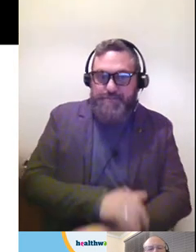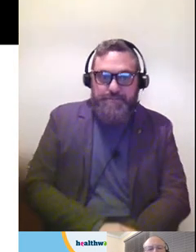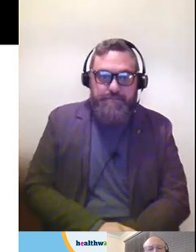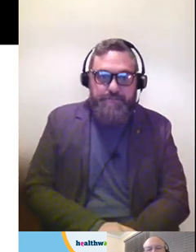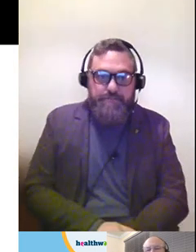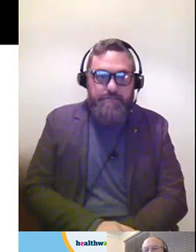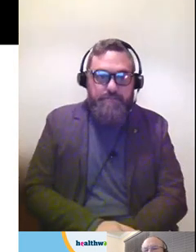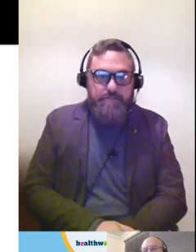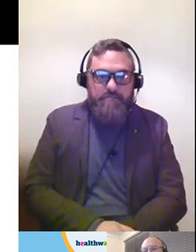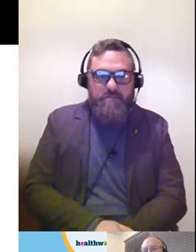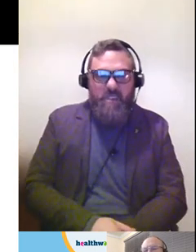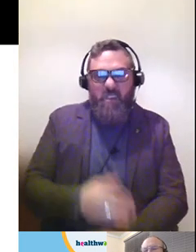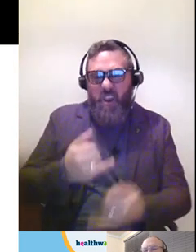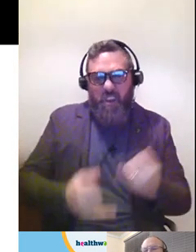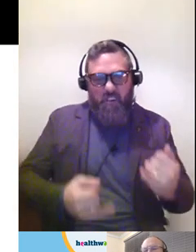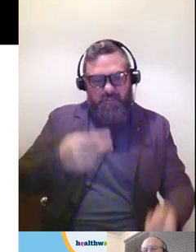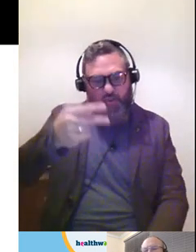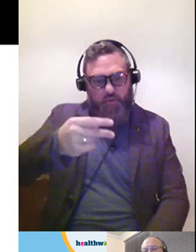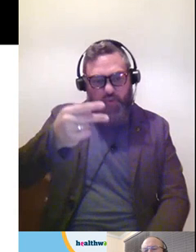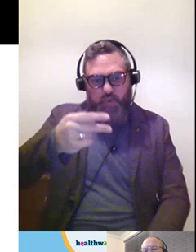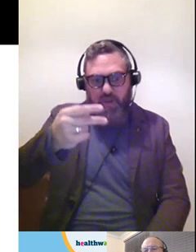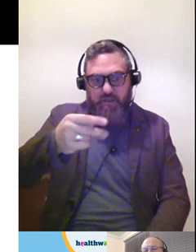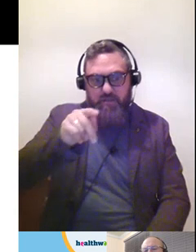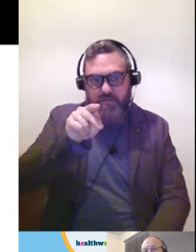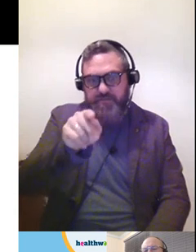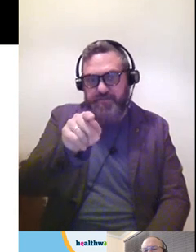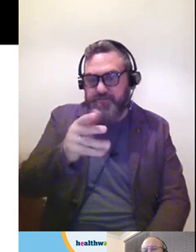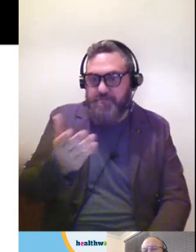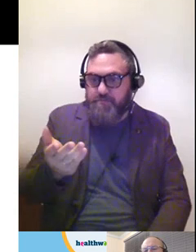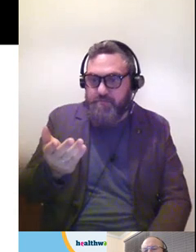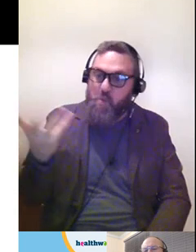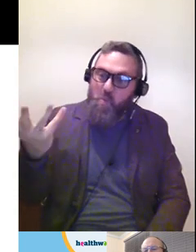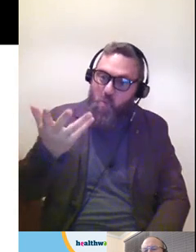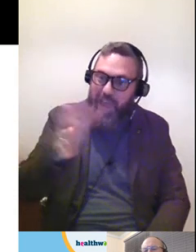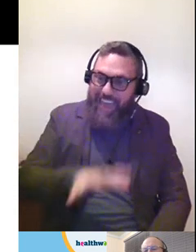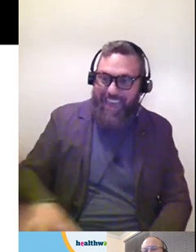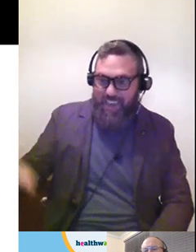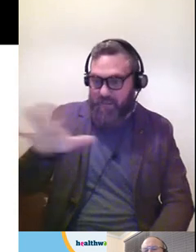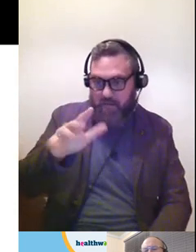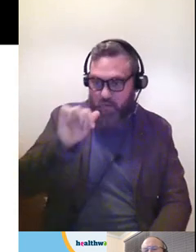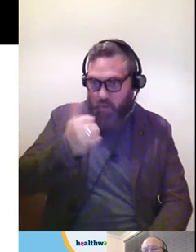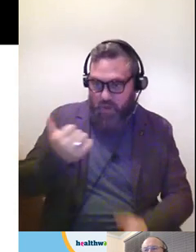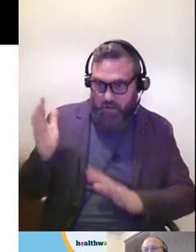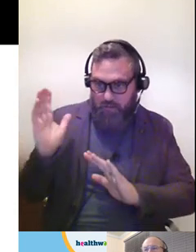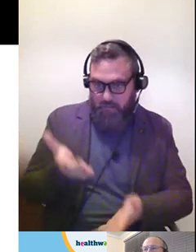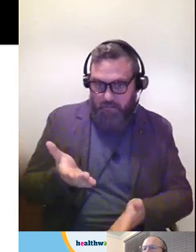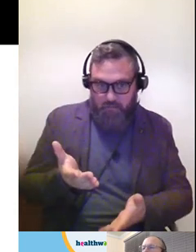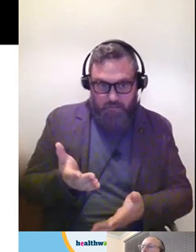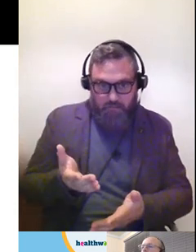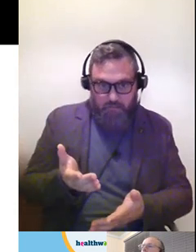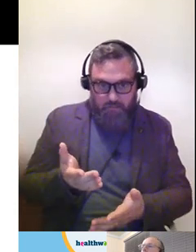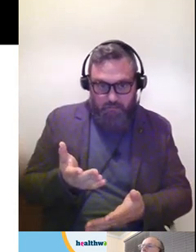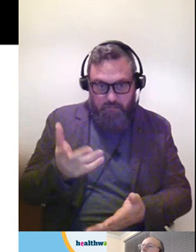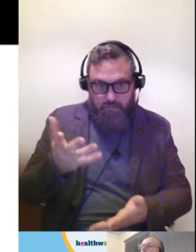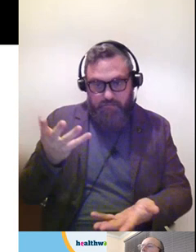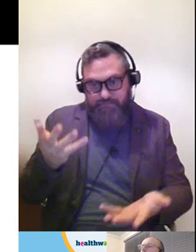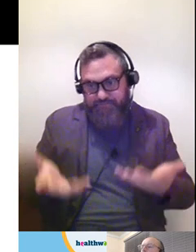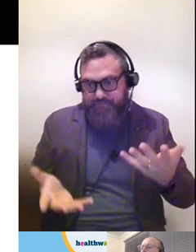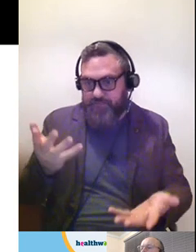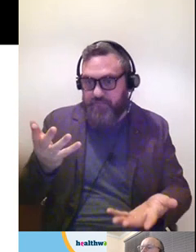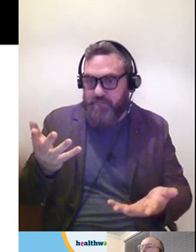And then the last two principles are about where we will be delivering care. And here we've got to balance